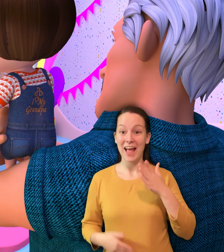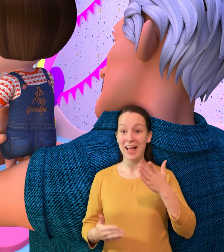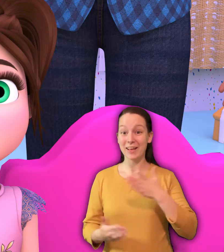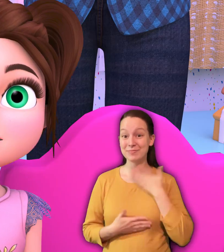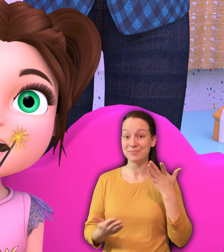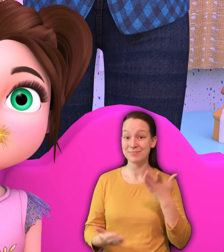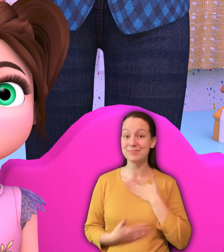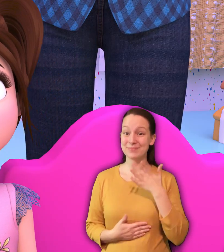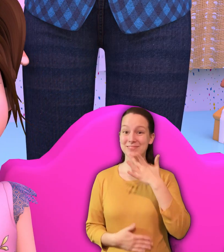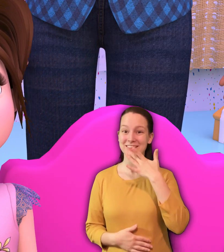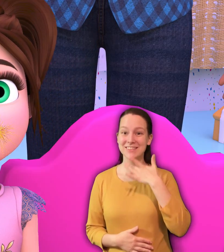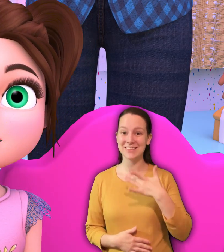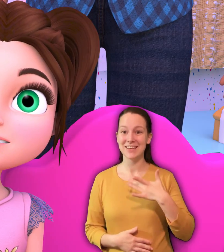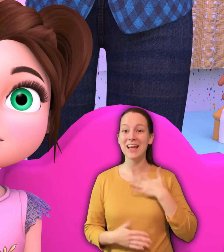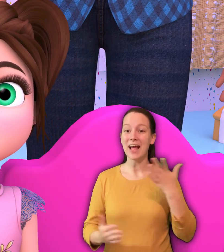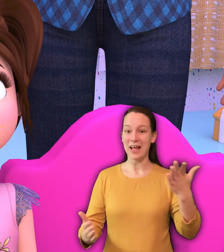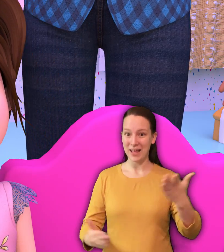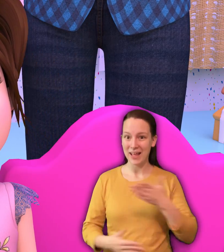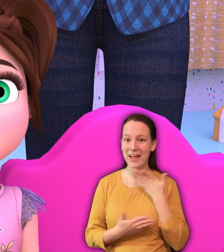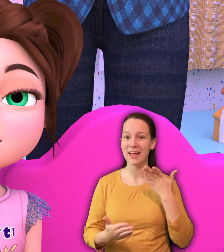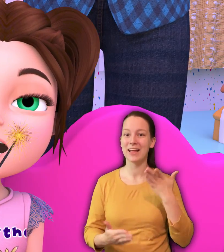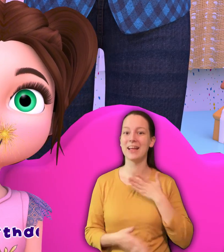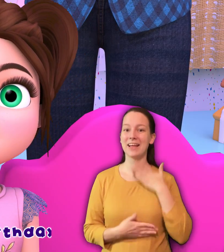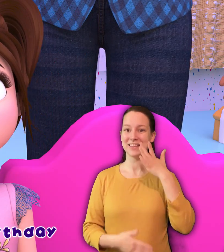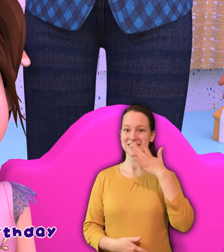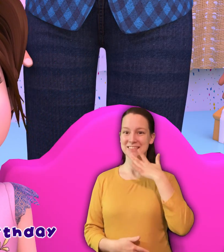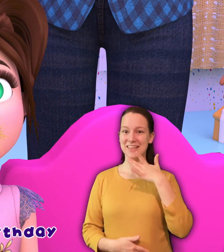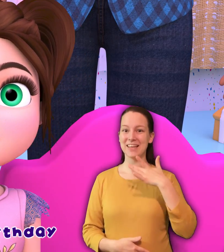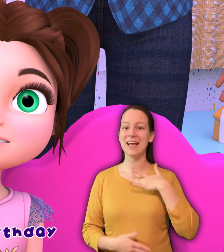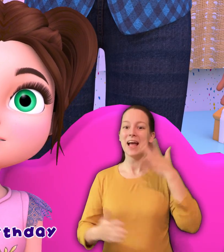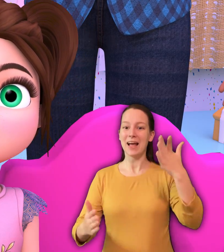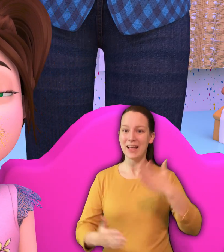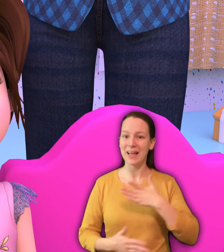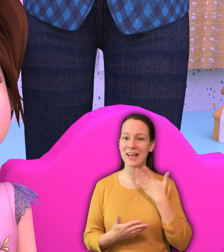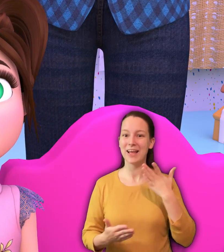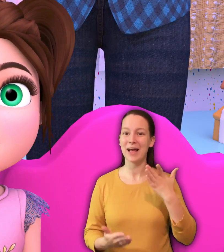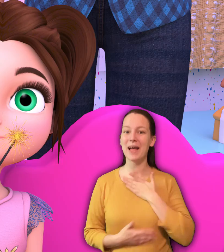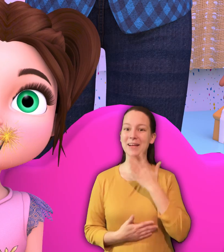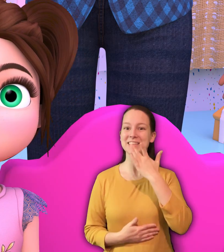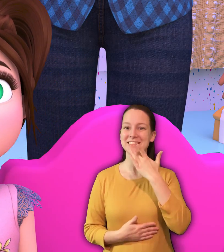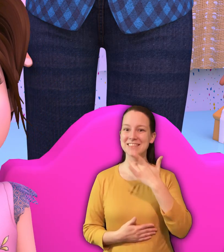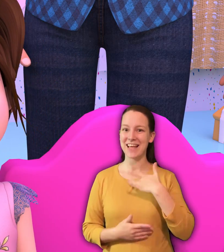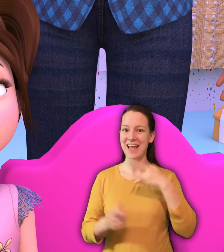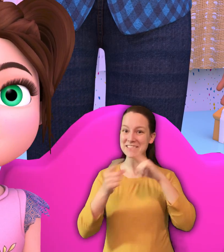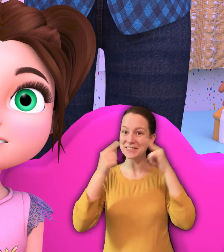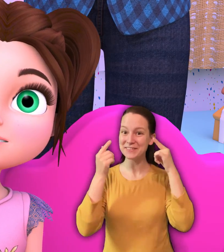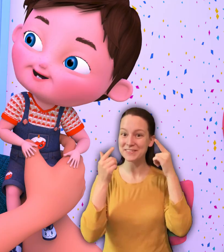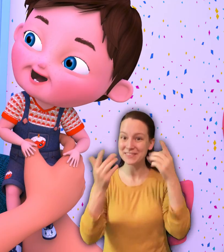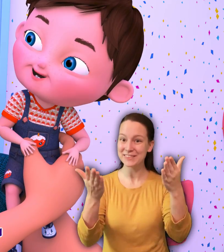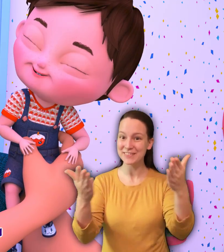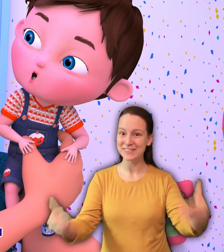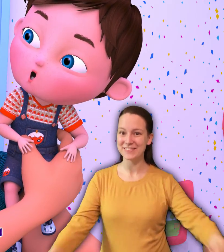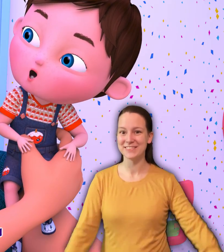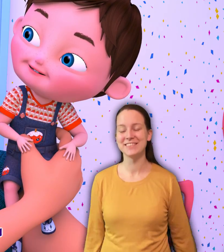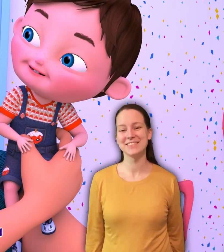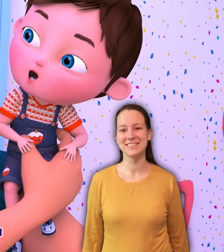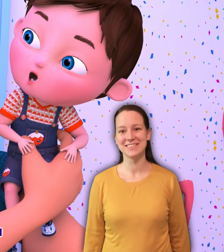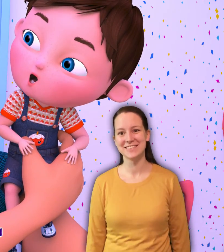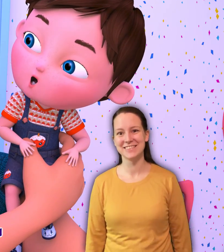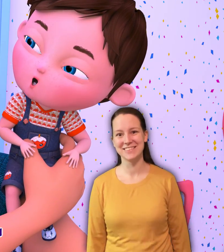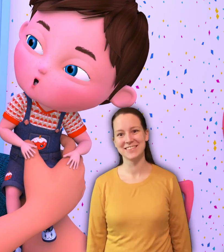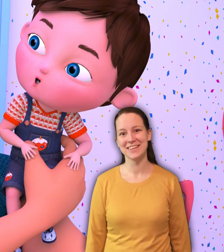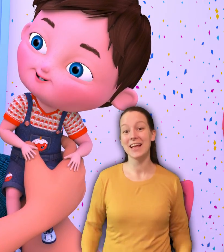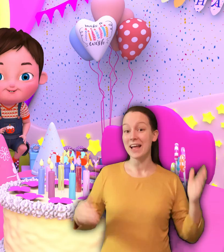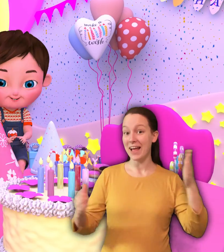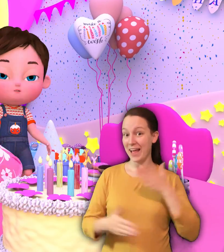you happy birthday happy birthday happy birthday to